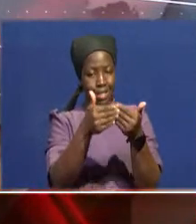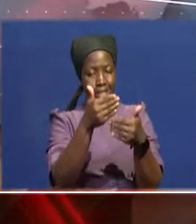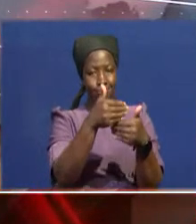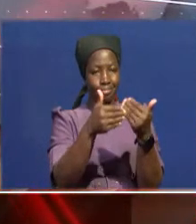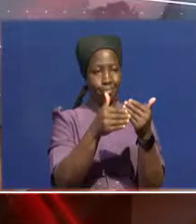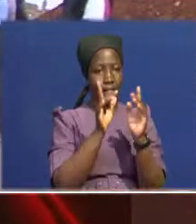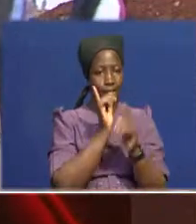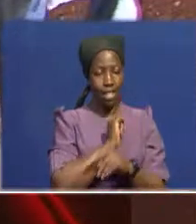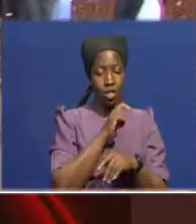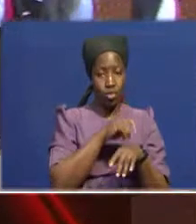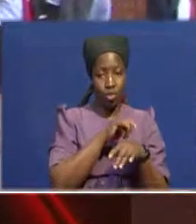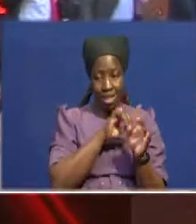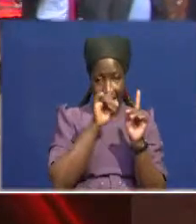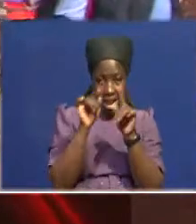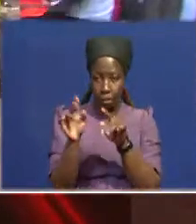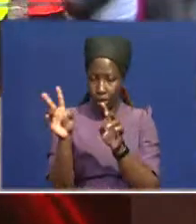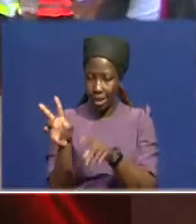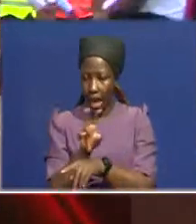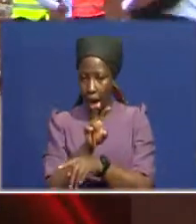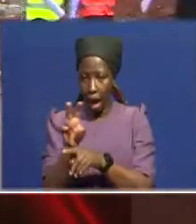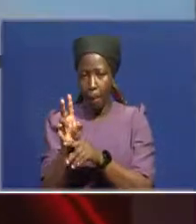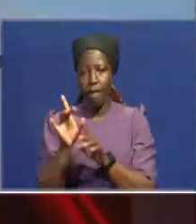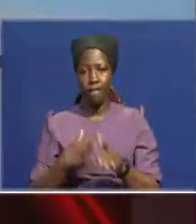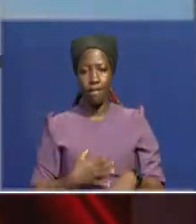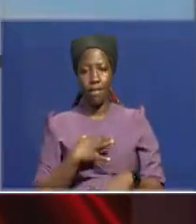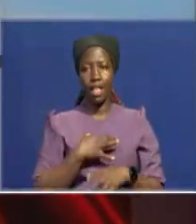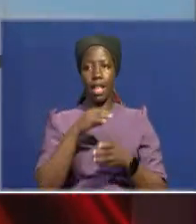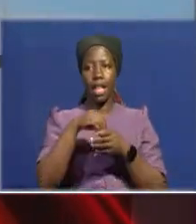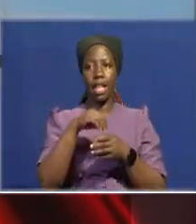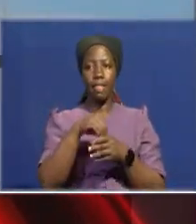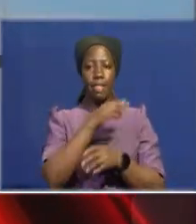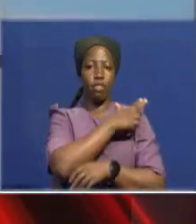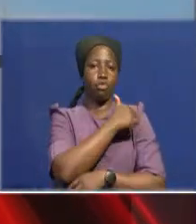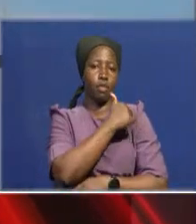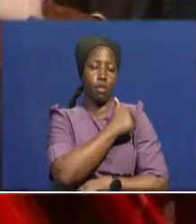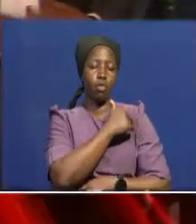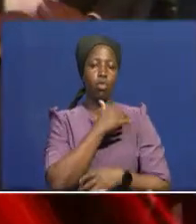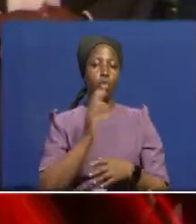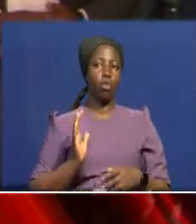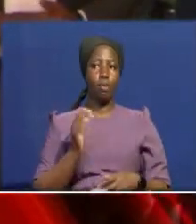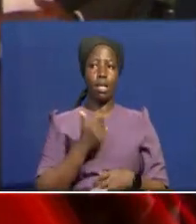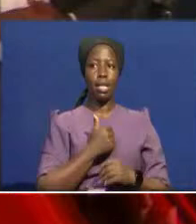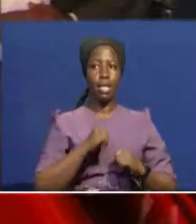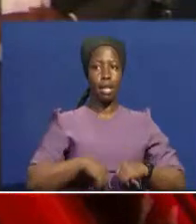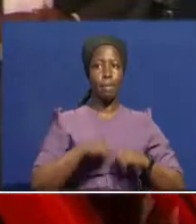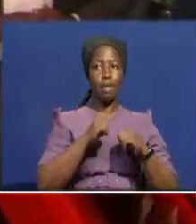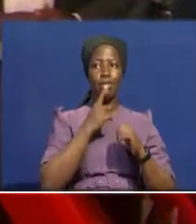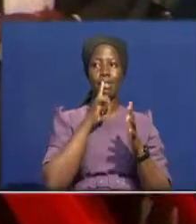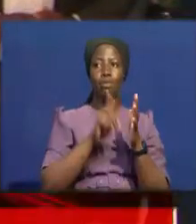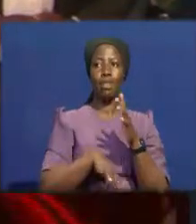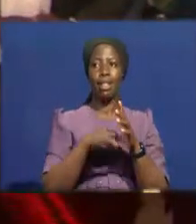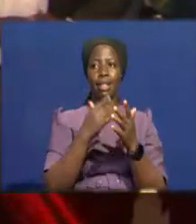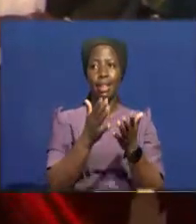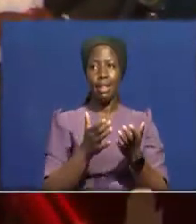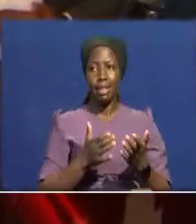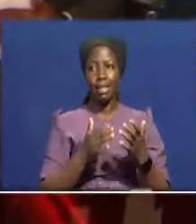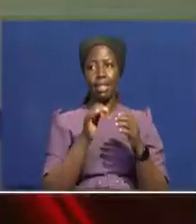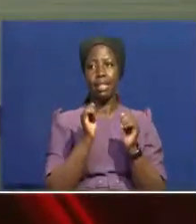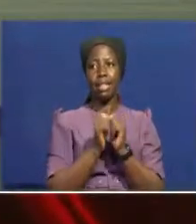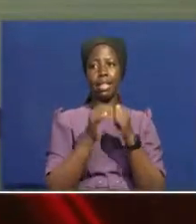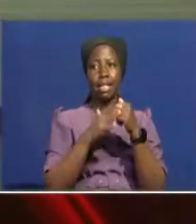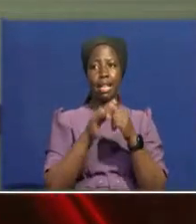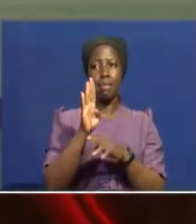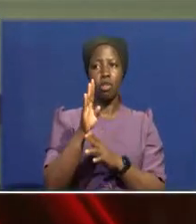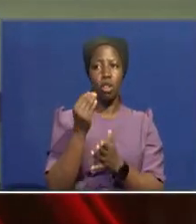a fact-finding tour at the facility, the committee chairperson, Robert Pokose, said a total of 19 billion shillings was required for